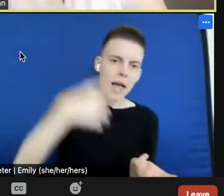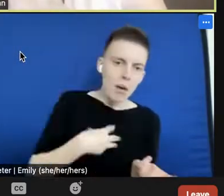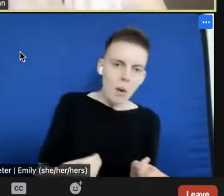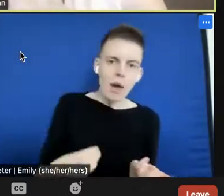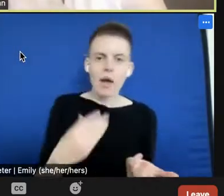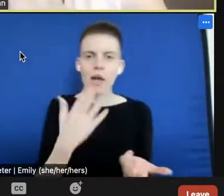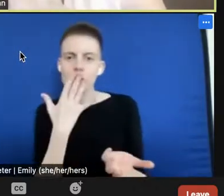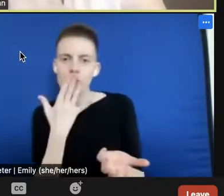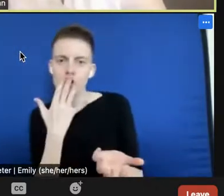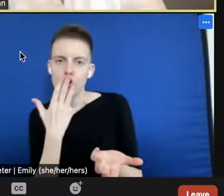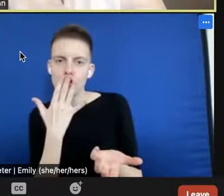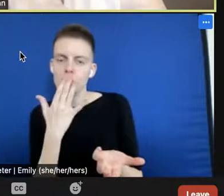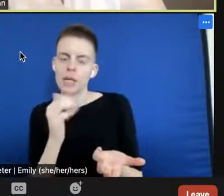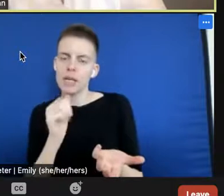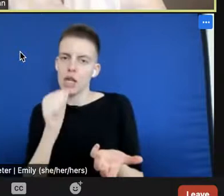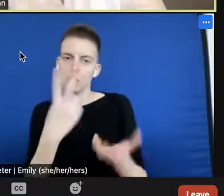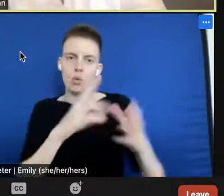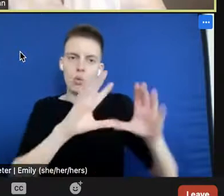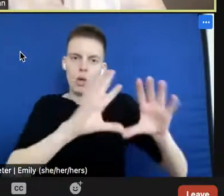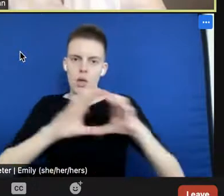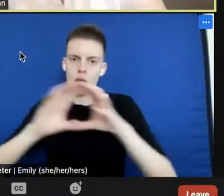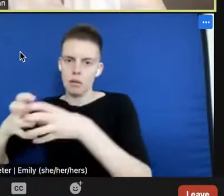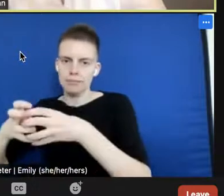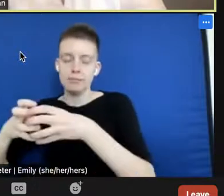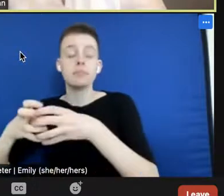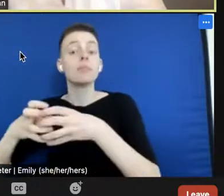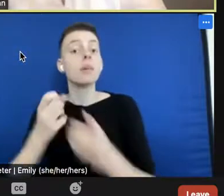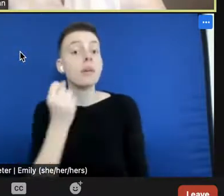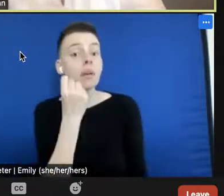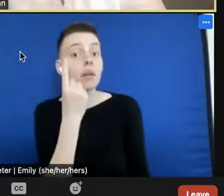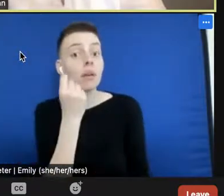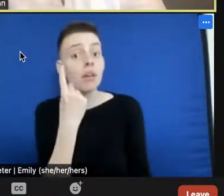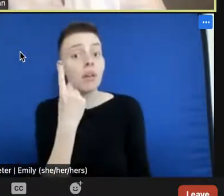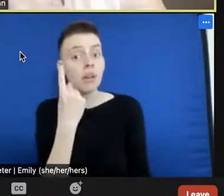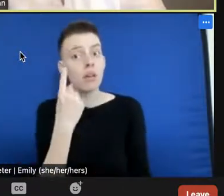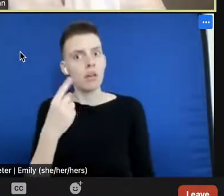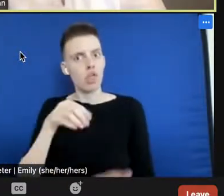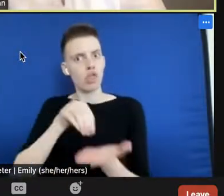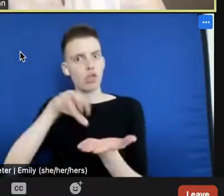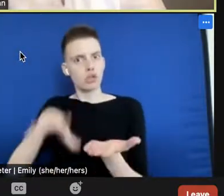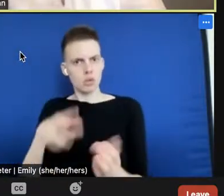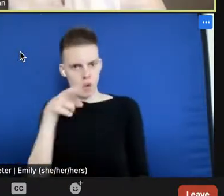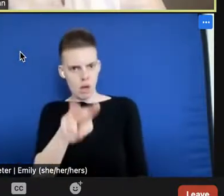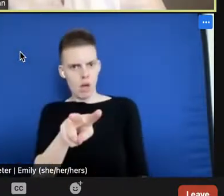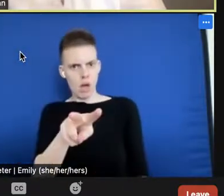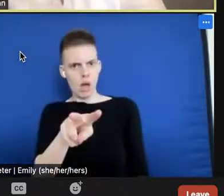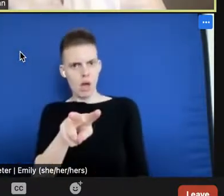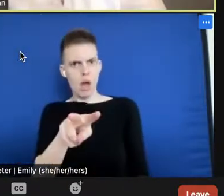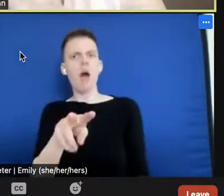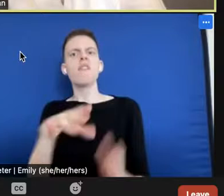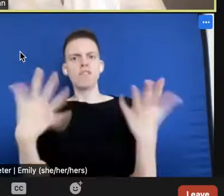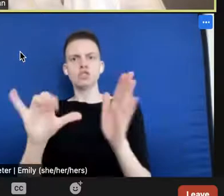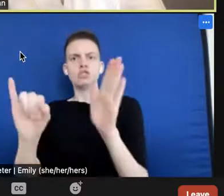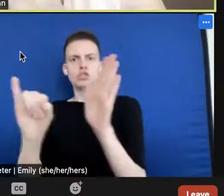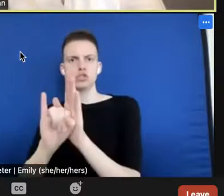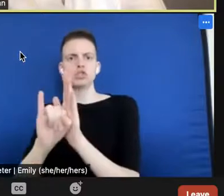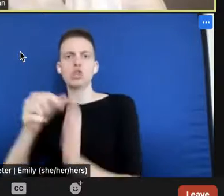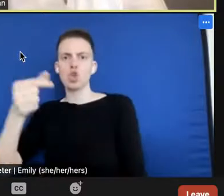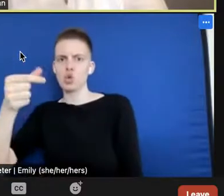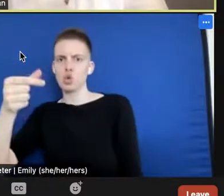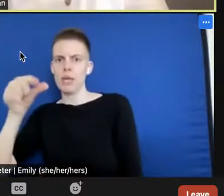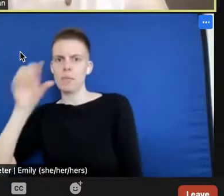But what this student thought they were seeing was the same student thought the green one was a marker, the black and white